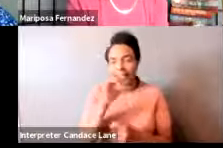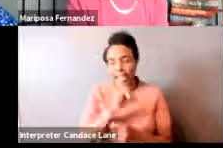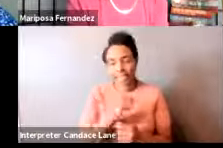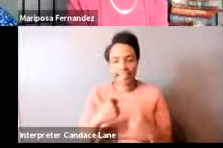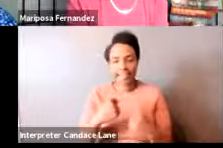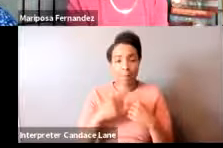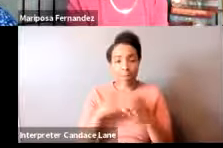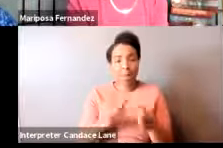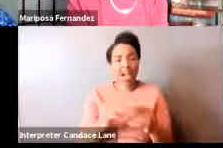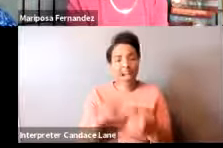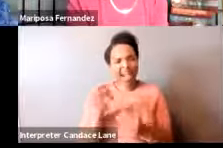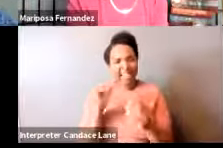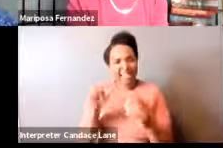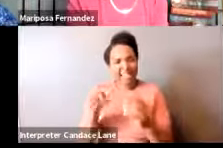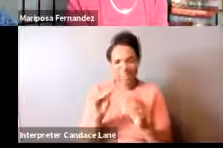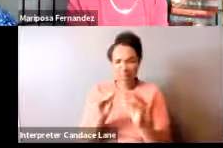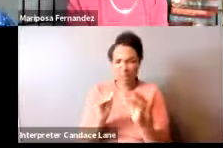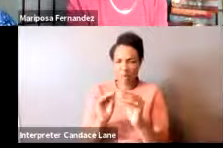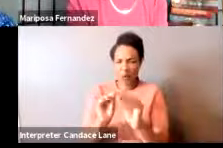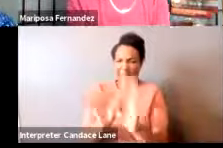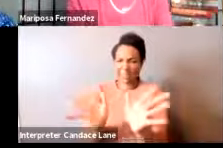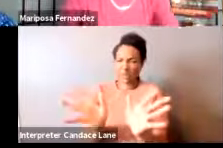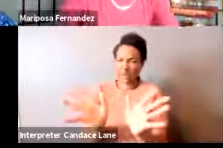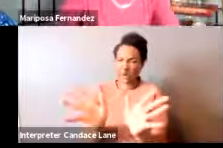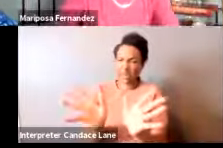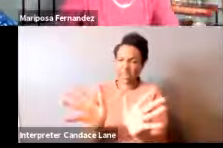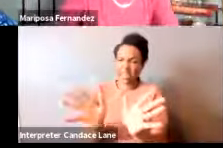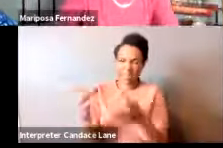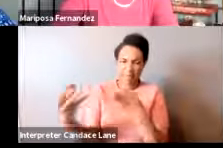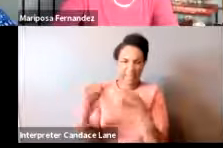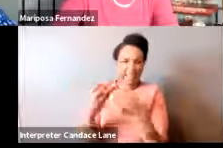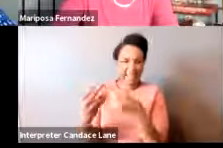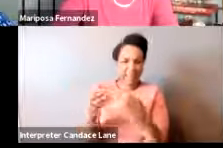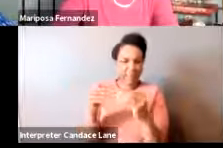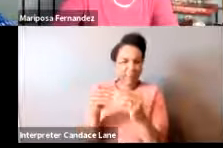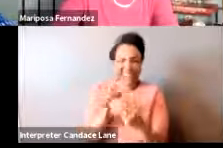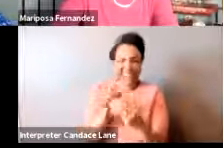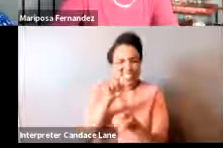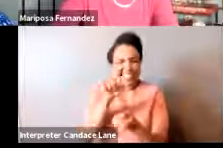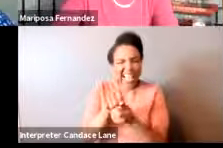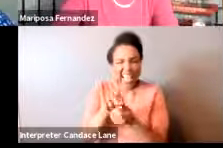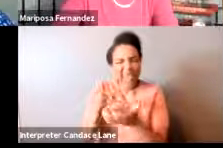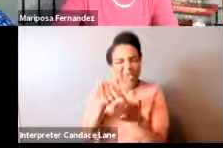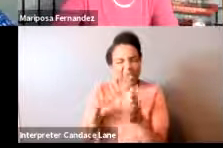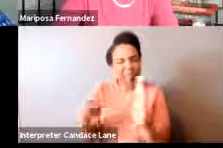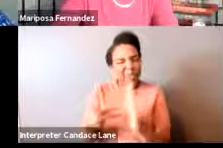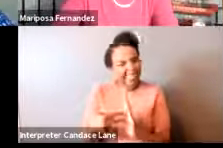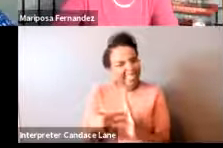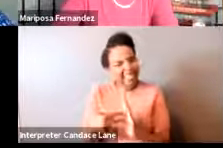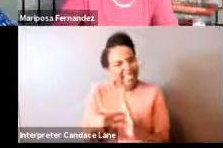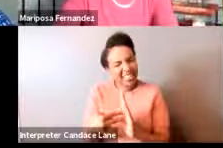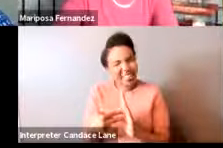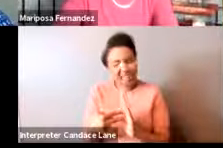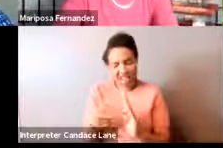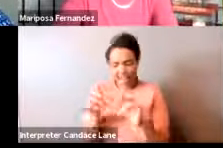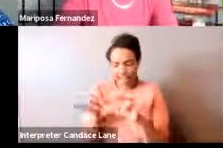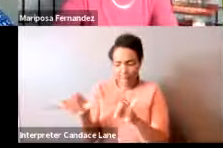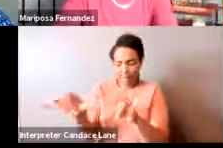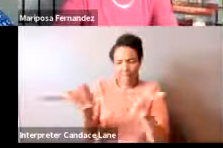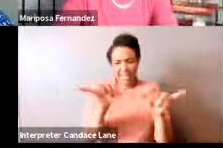I need a little bit more clarity with that question in terms of like what you mean by a common